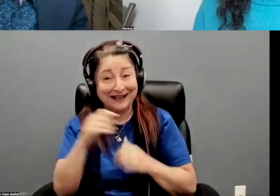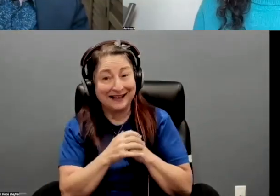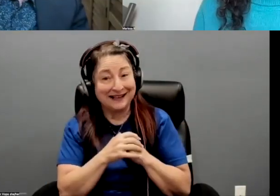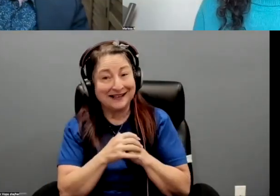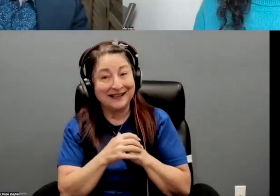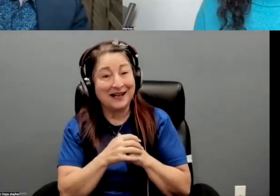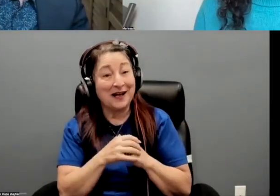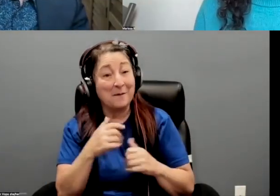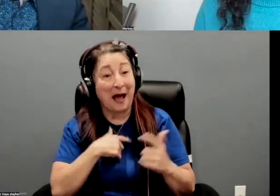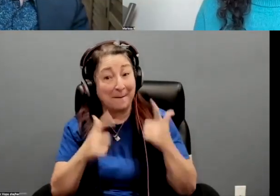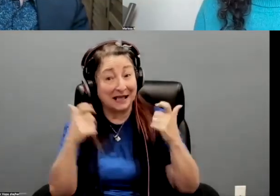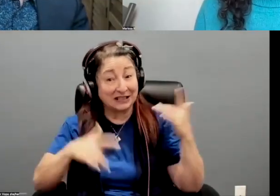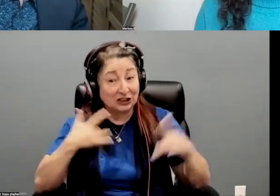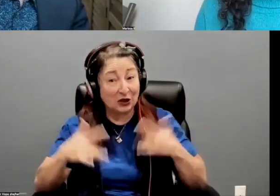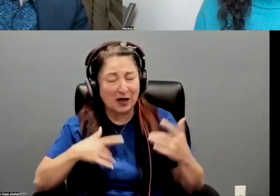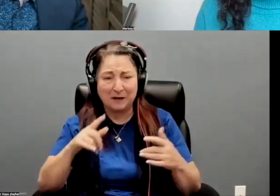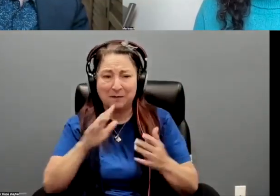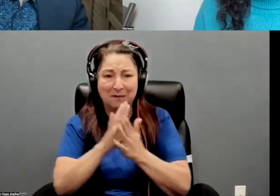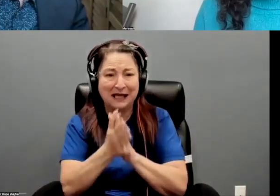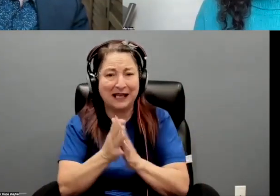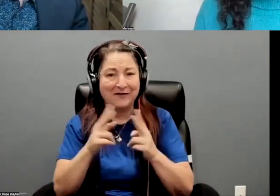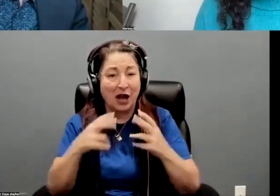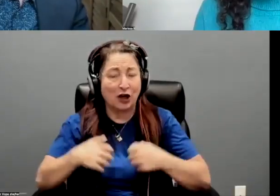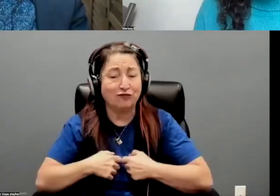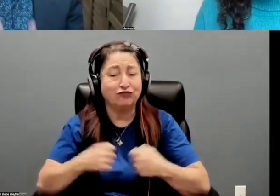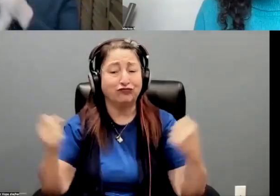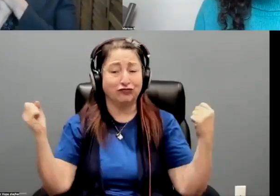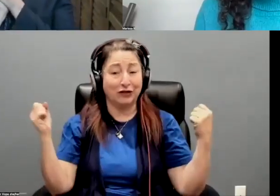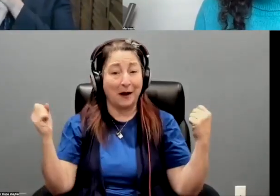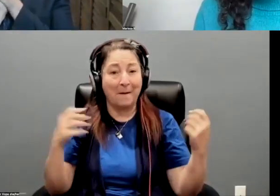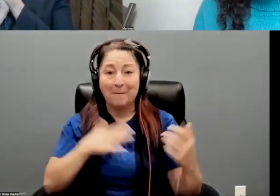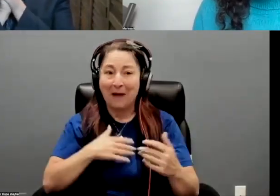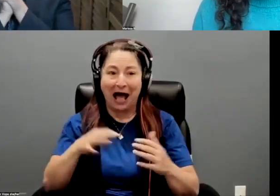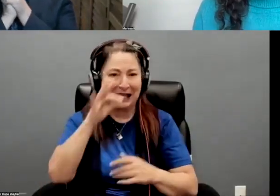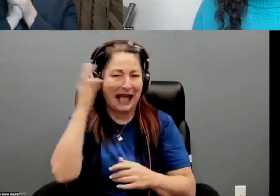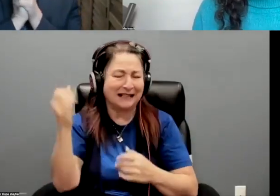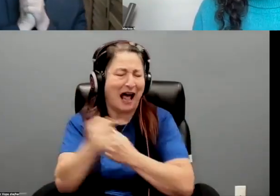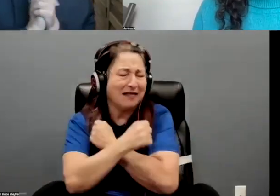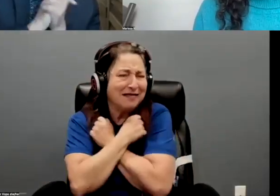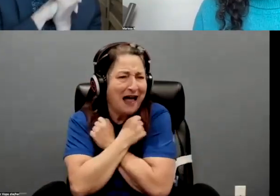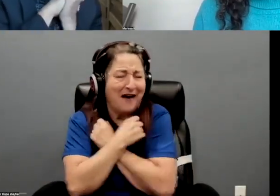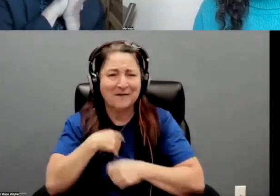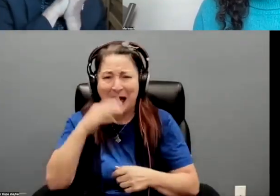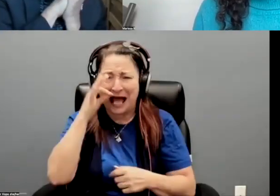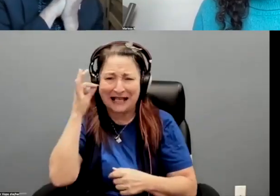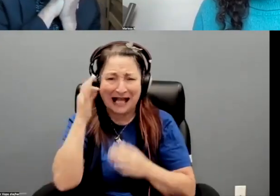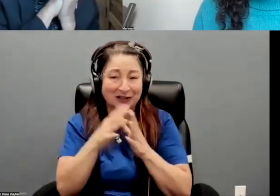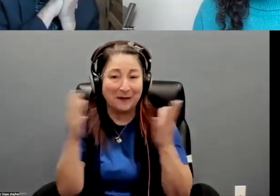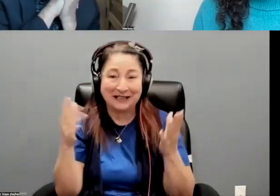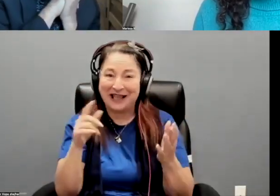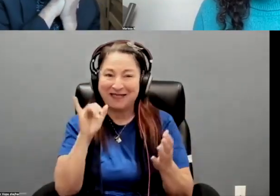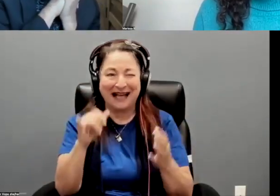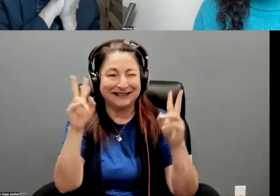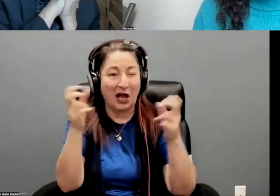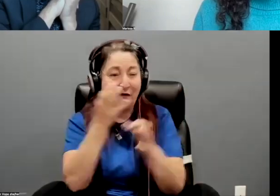To be so transparent, probably my cats. I love my cats so much. They are truly free therapy for